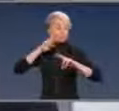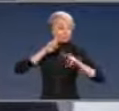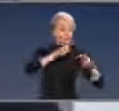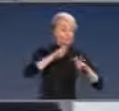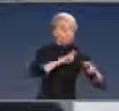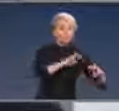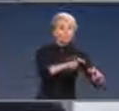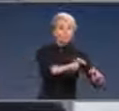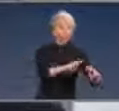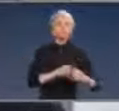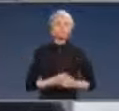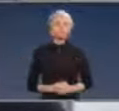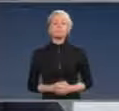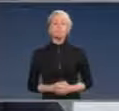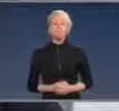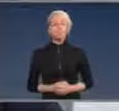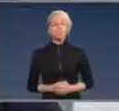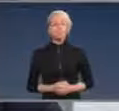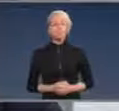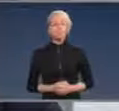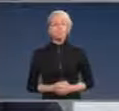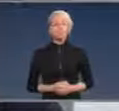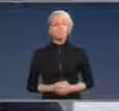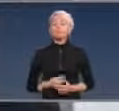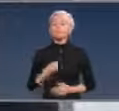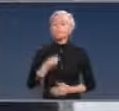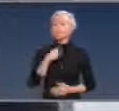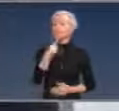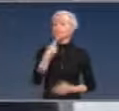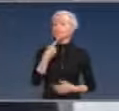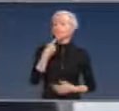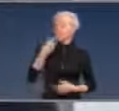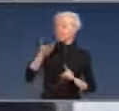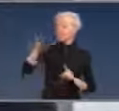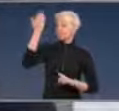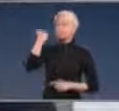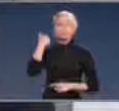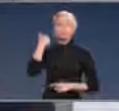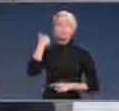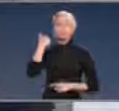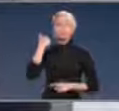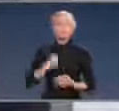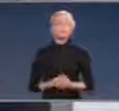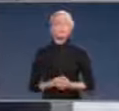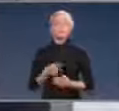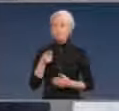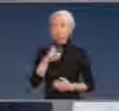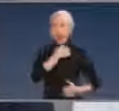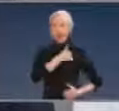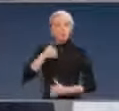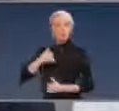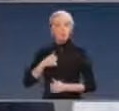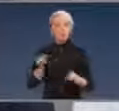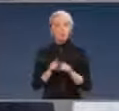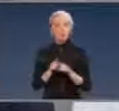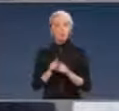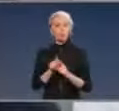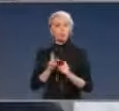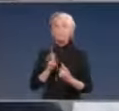learned today and I indicated early this week, knocking on doors. Where the manual tracing over phone